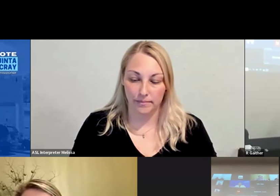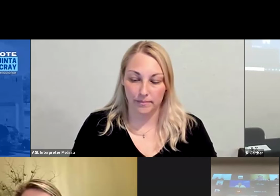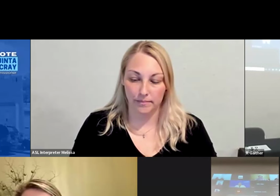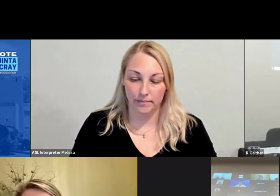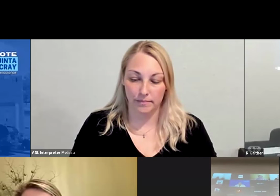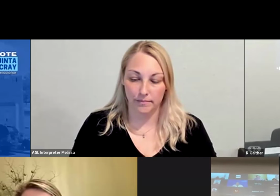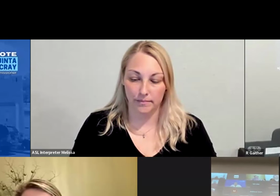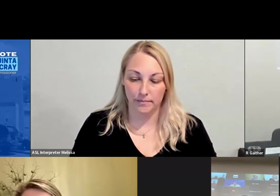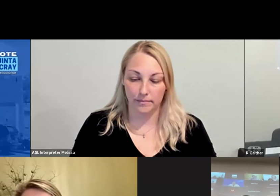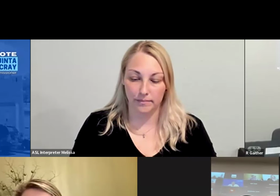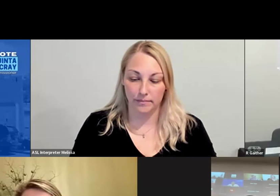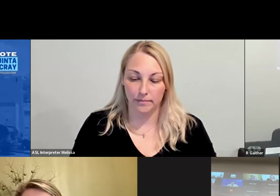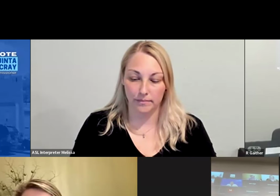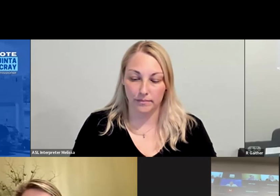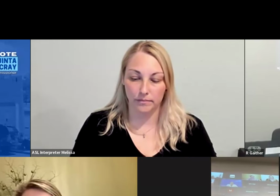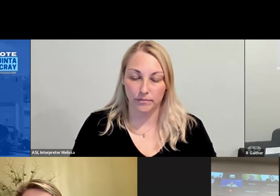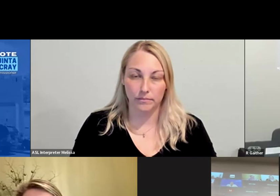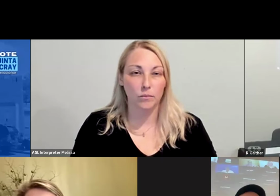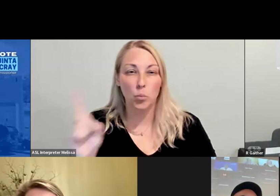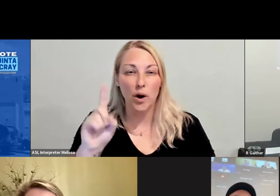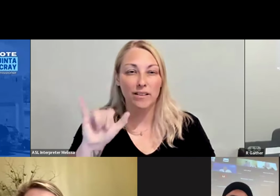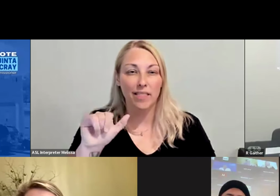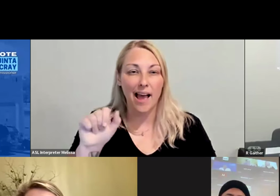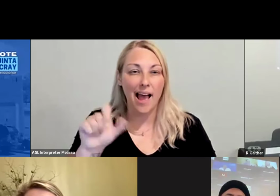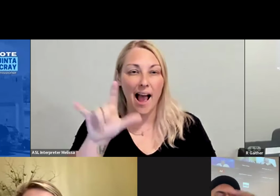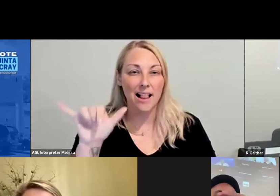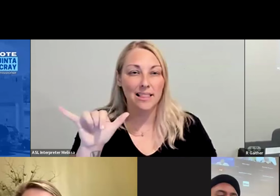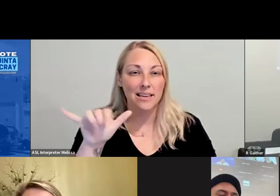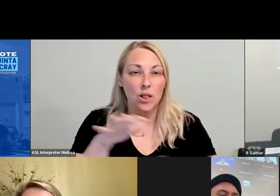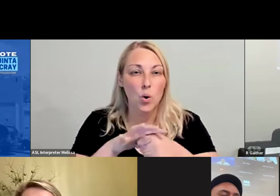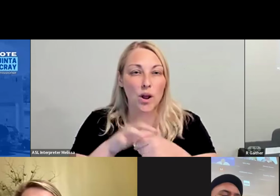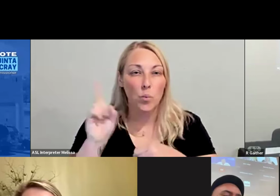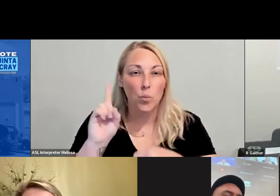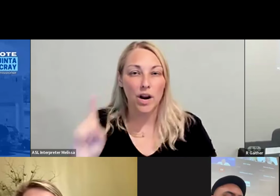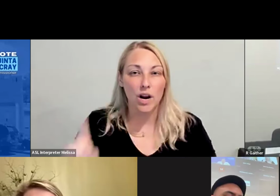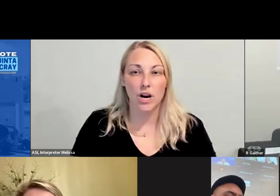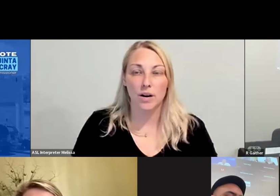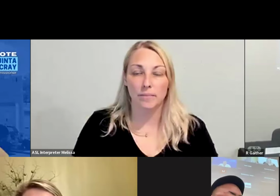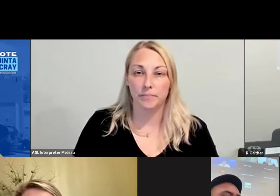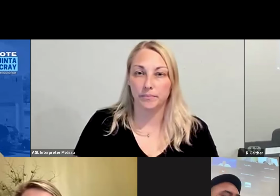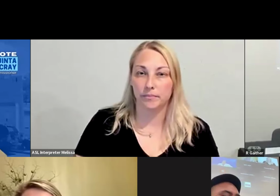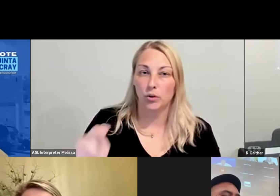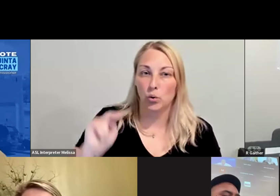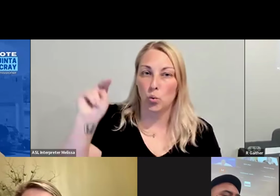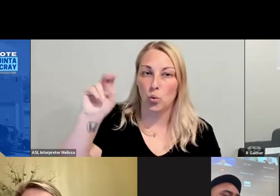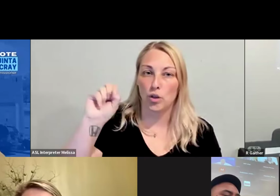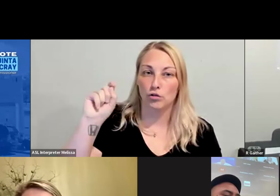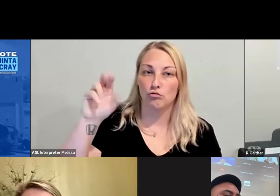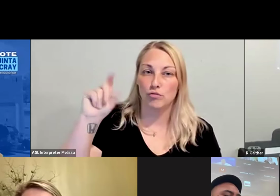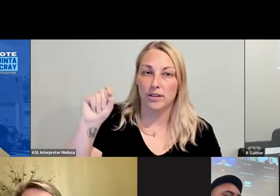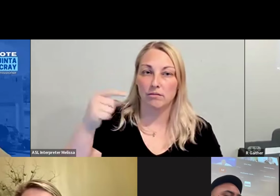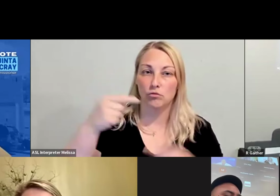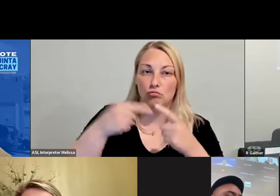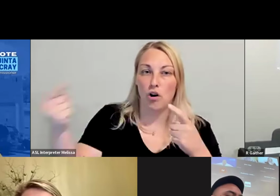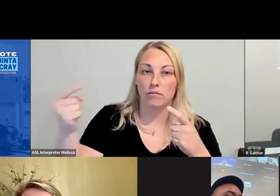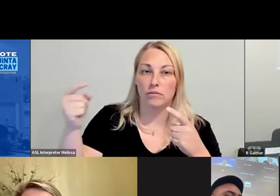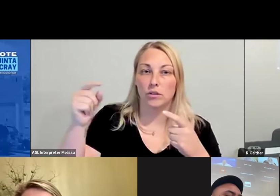And where is this alley located again? This on, is Morris directly Street. across the Trader